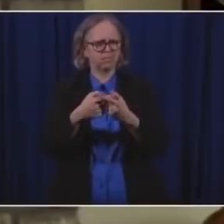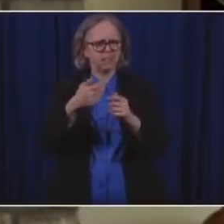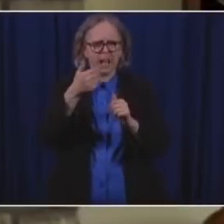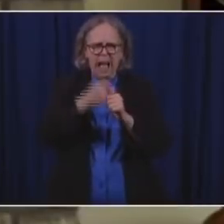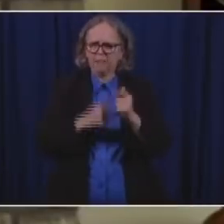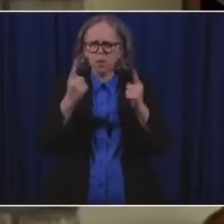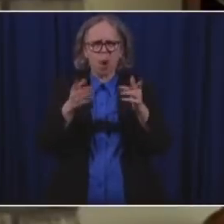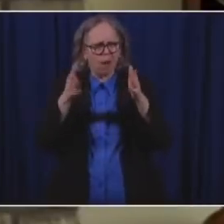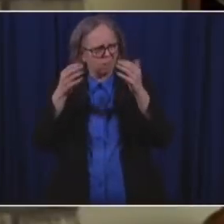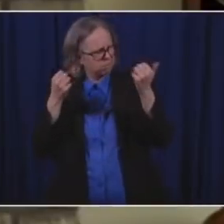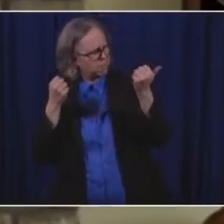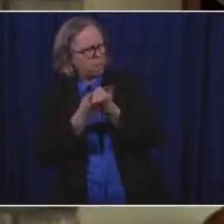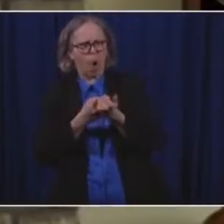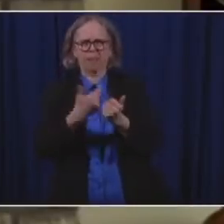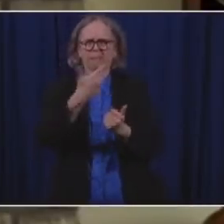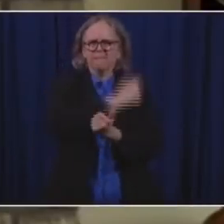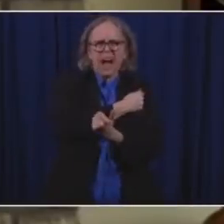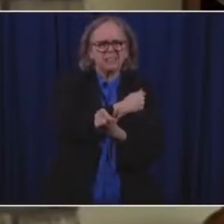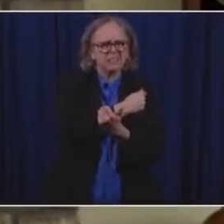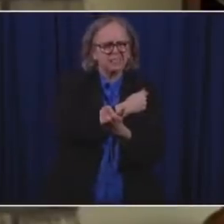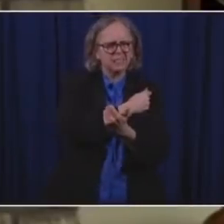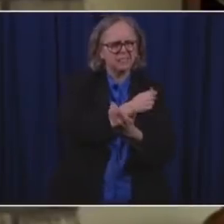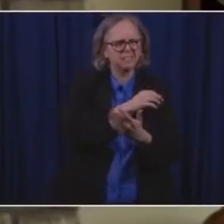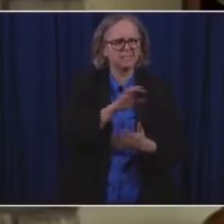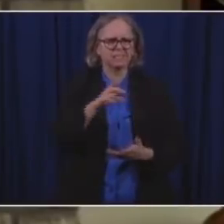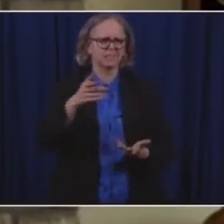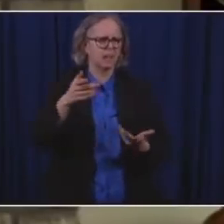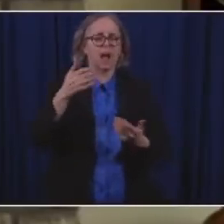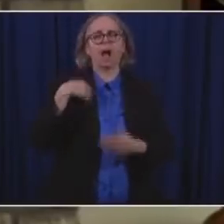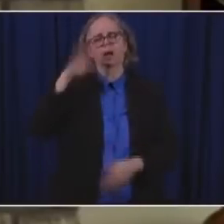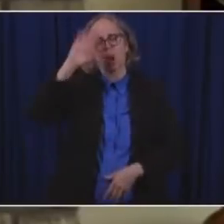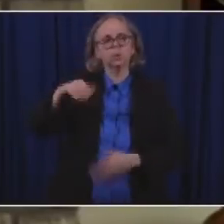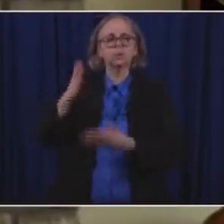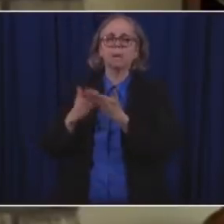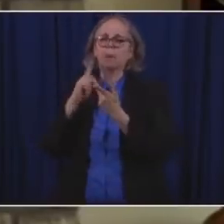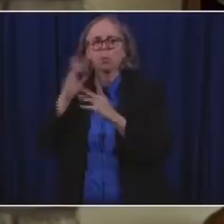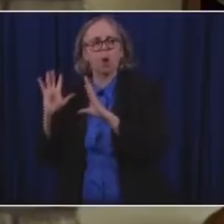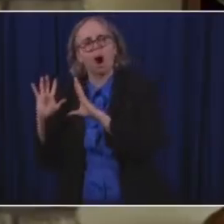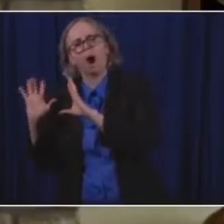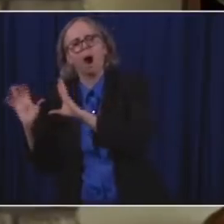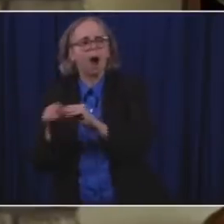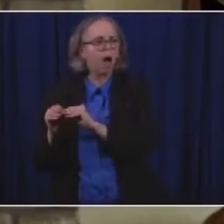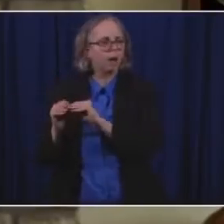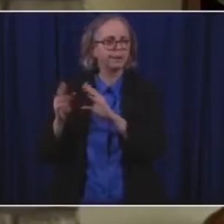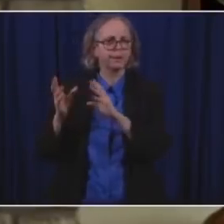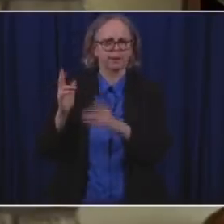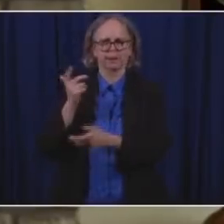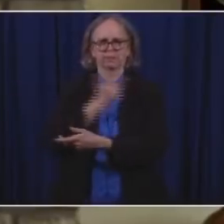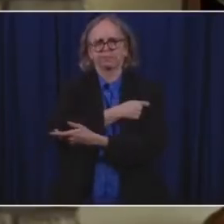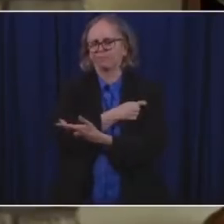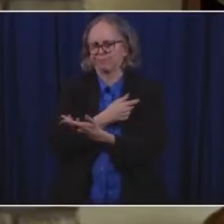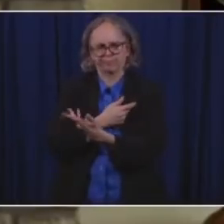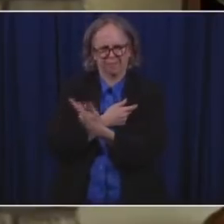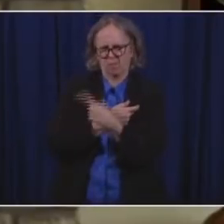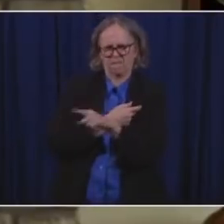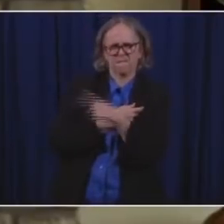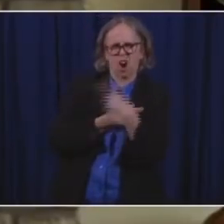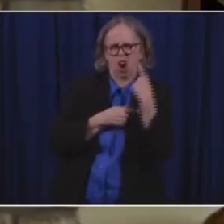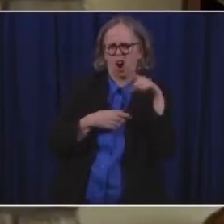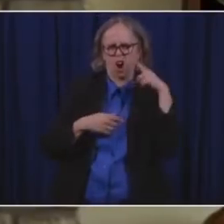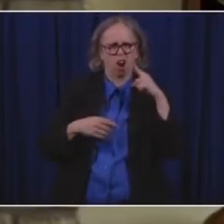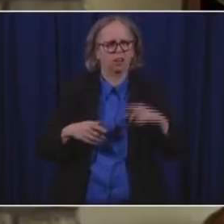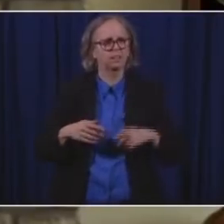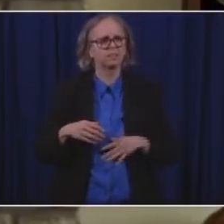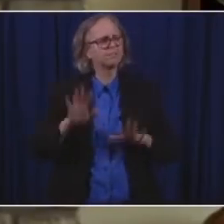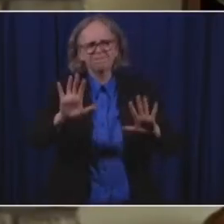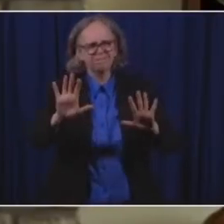I'm sure there'll be some people who, are against vaccines, but this should not be a political